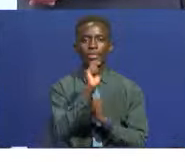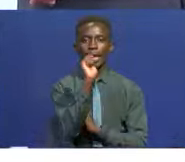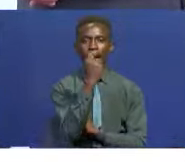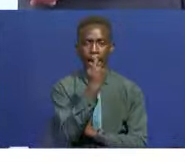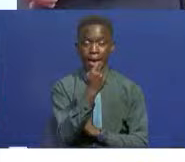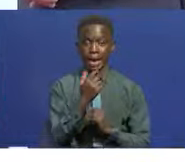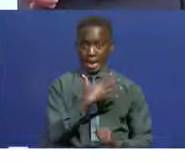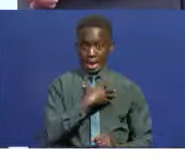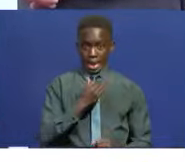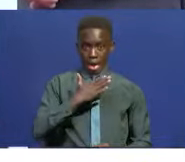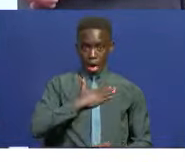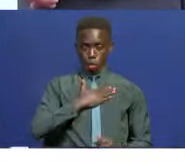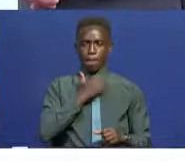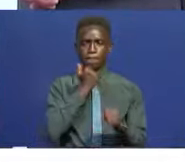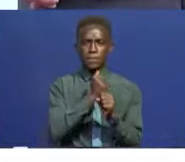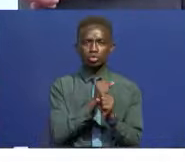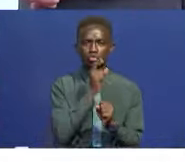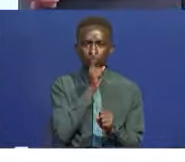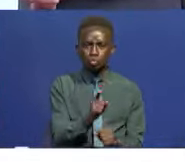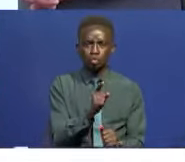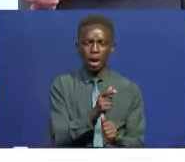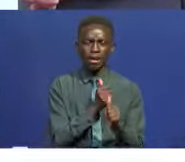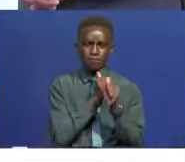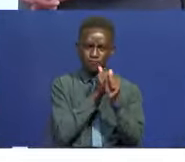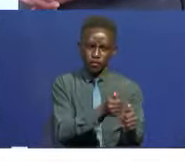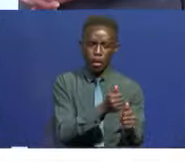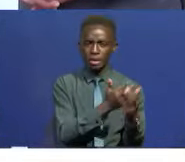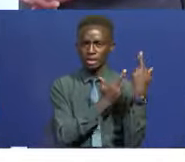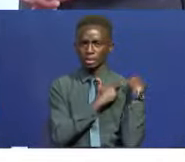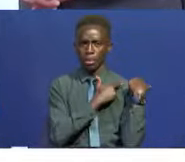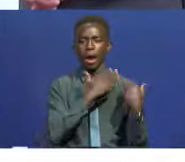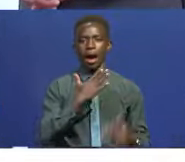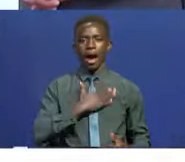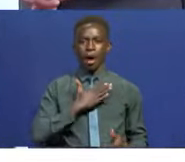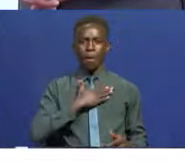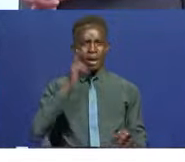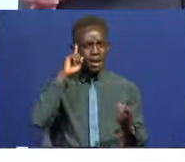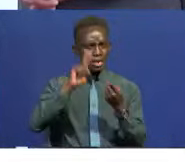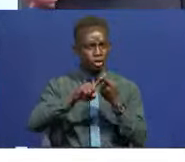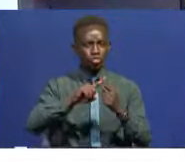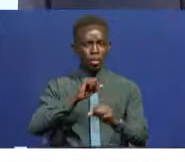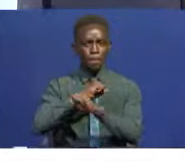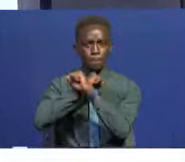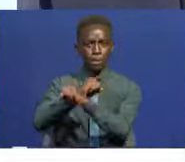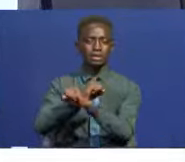we undertake our responsibilities in securing our region.